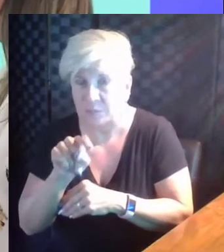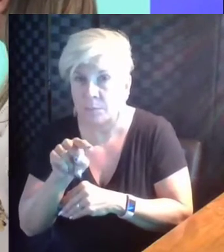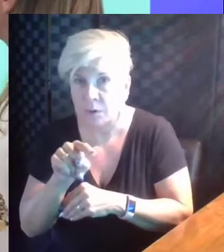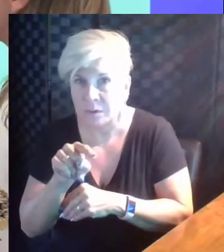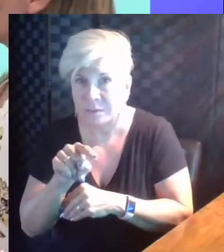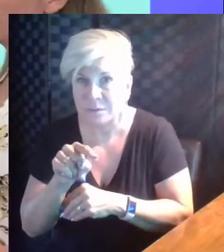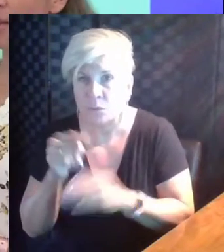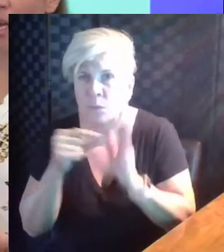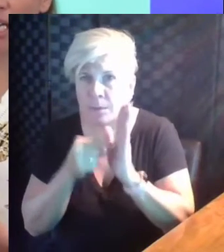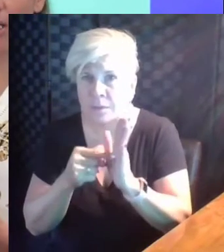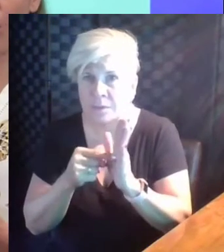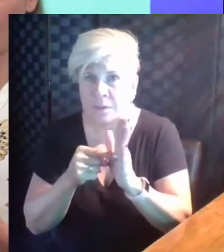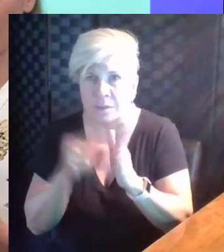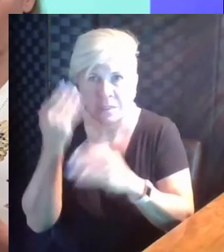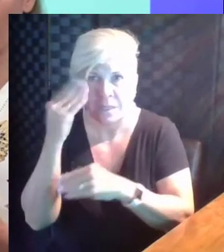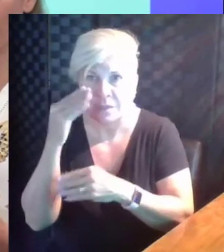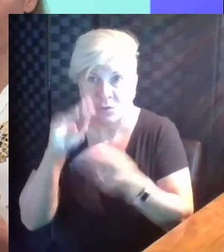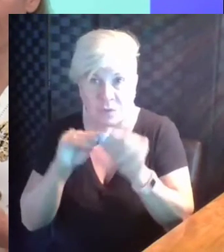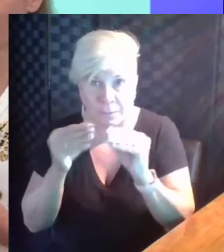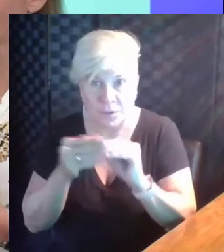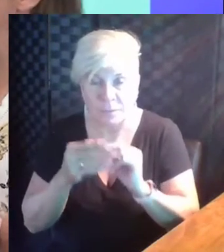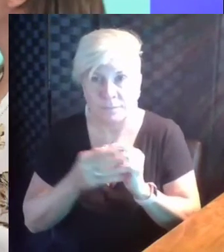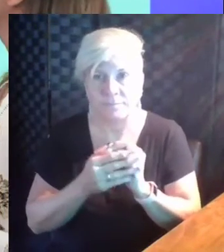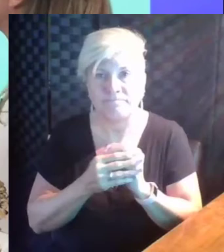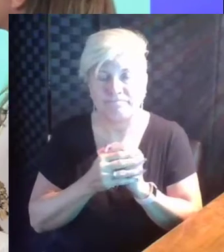question mark there to represent my unknown number.